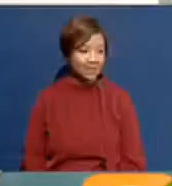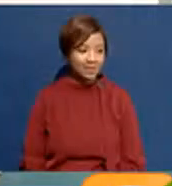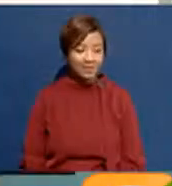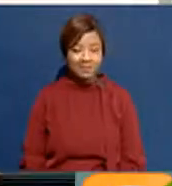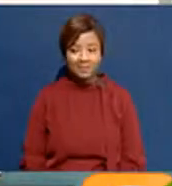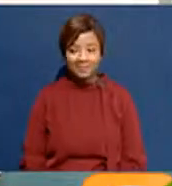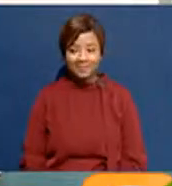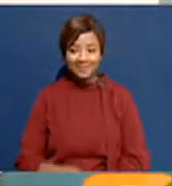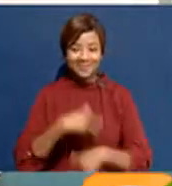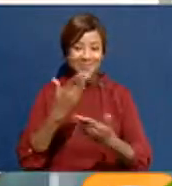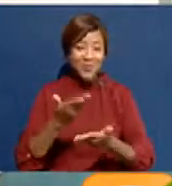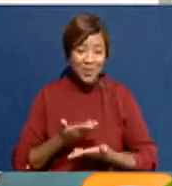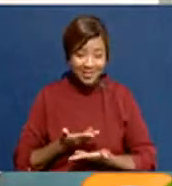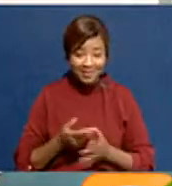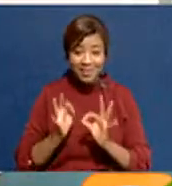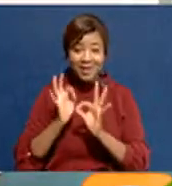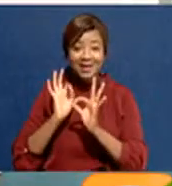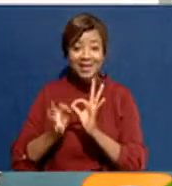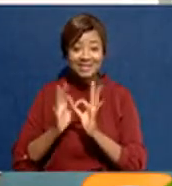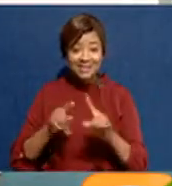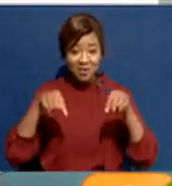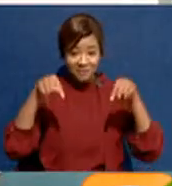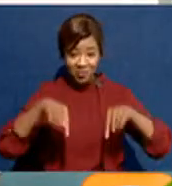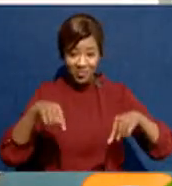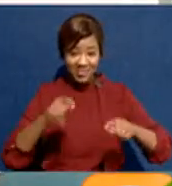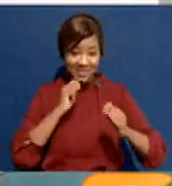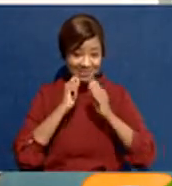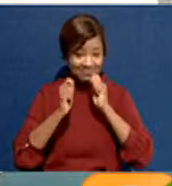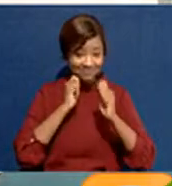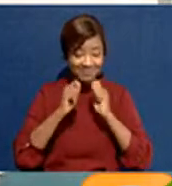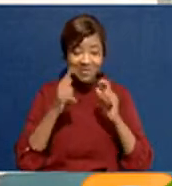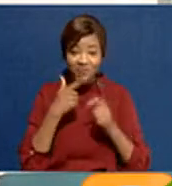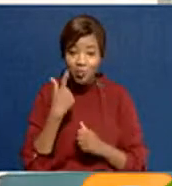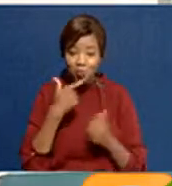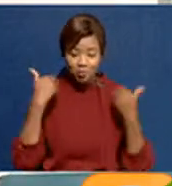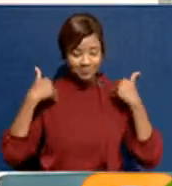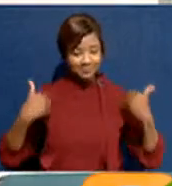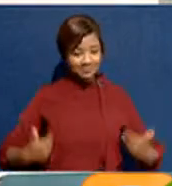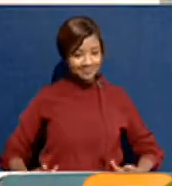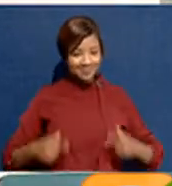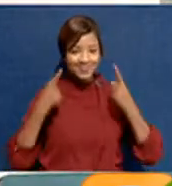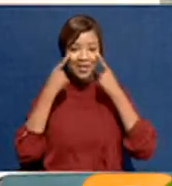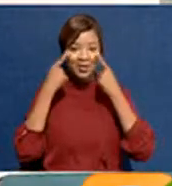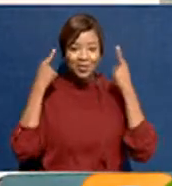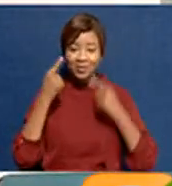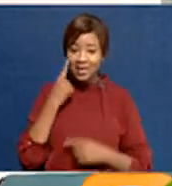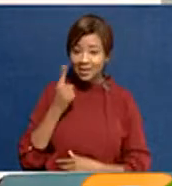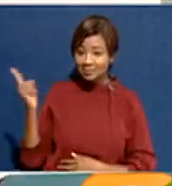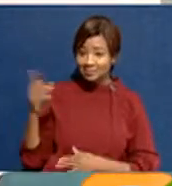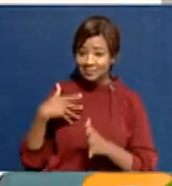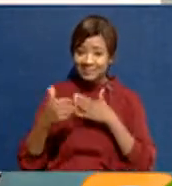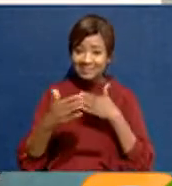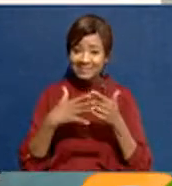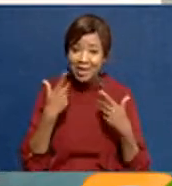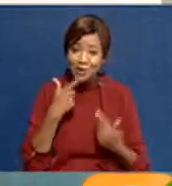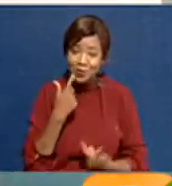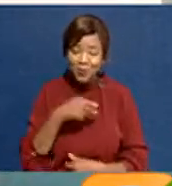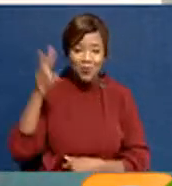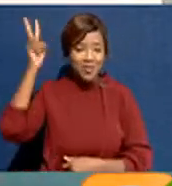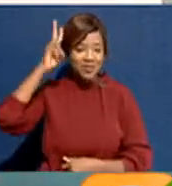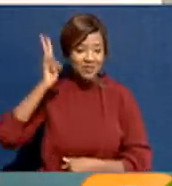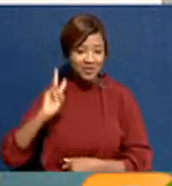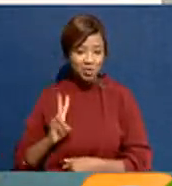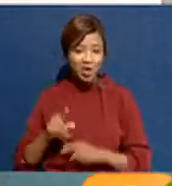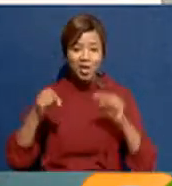All right, welcome back. Our sign language interpreter for this interview is Yula Nzale and Victoria Rubadiri, continuing our conversation. It